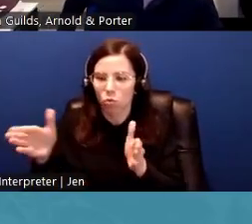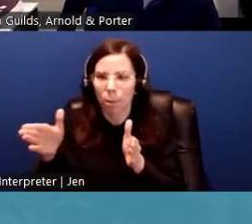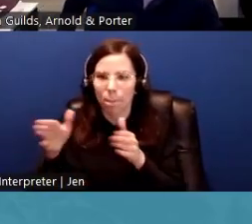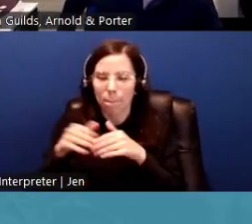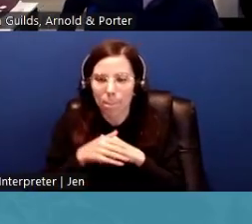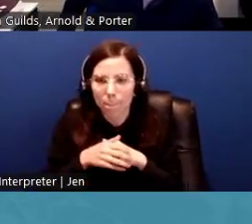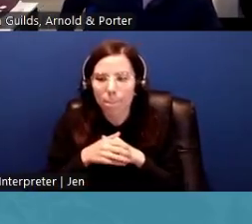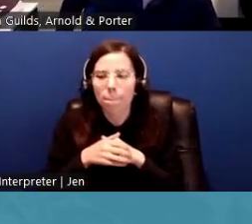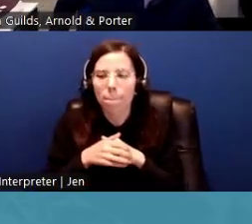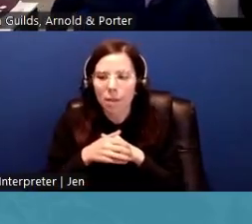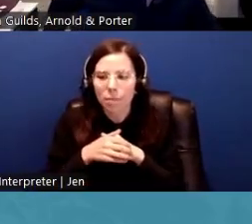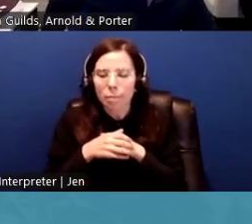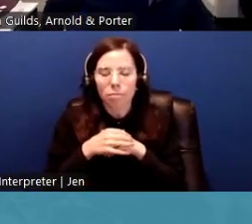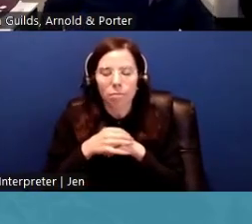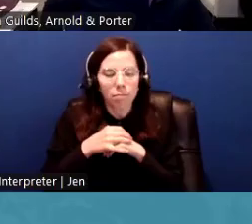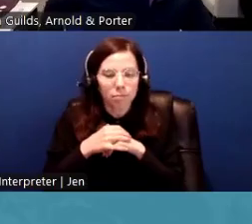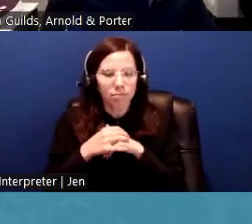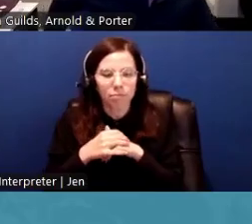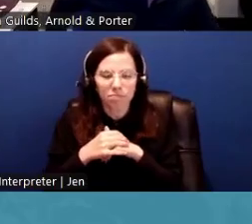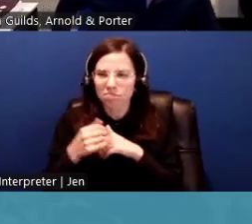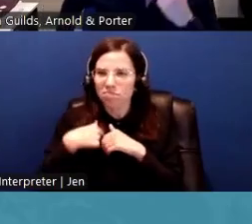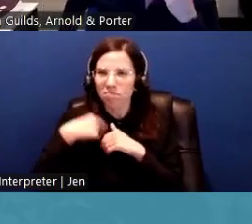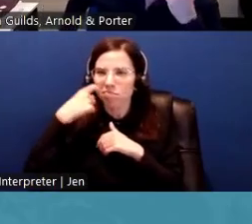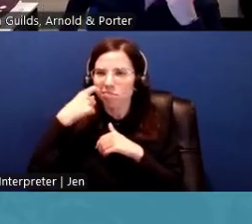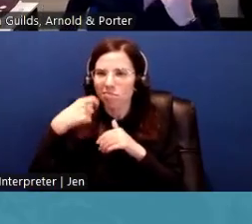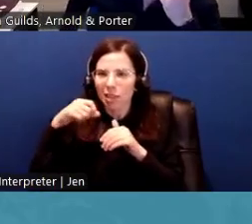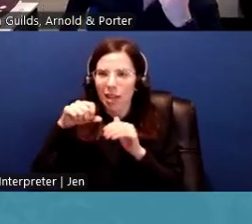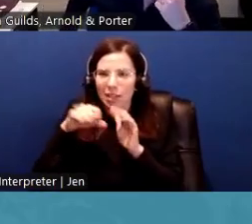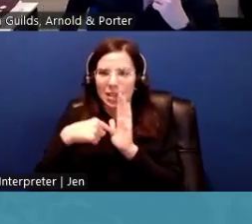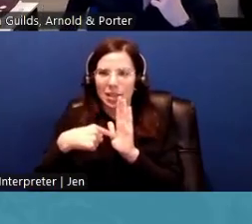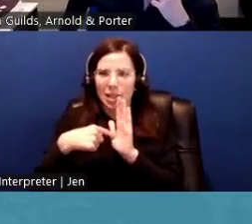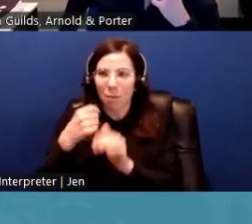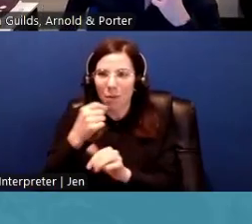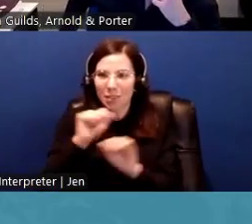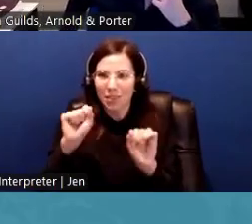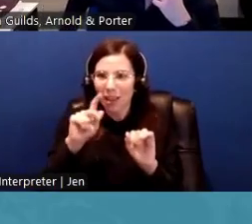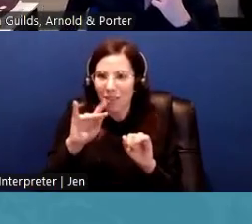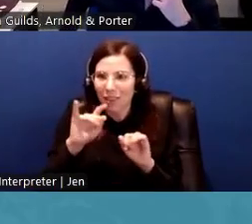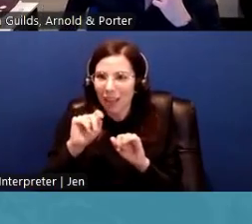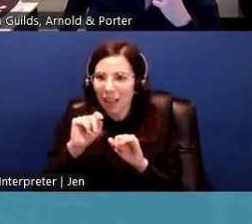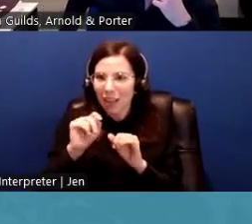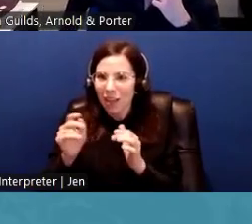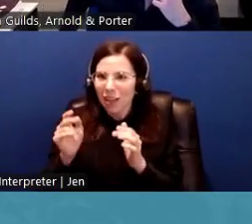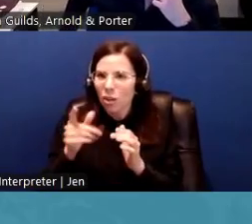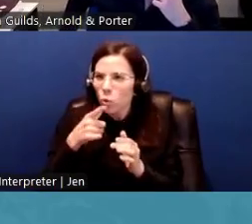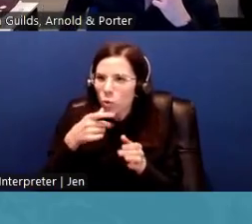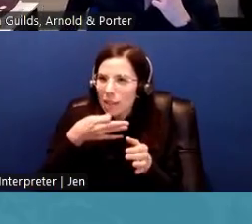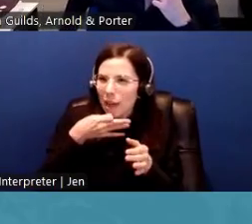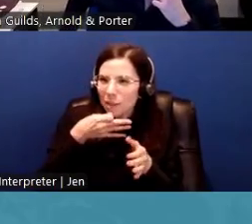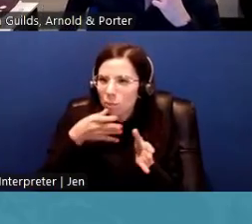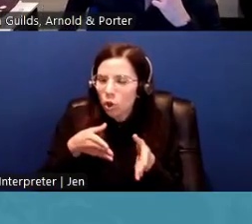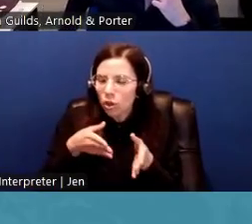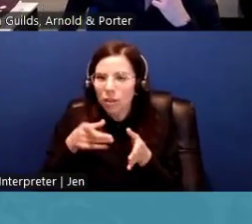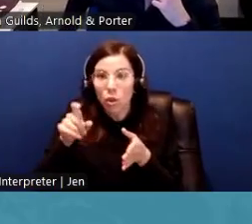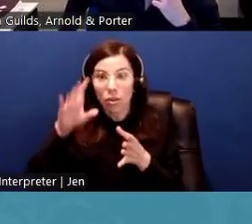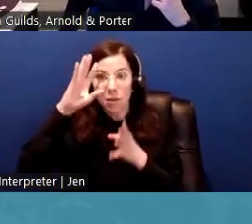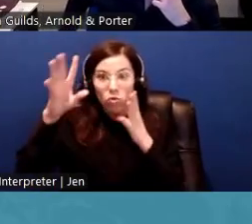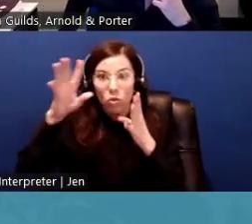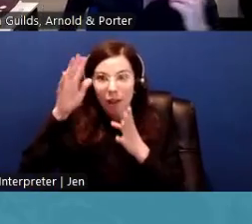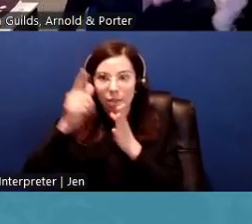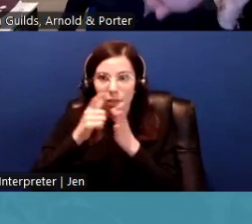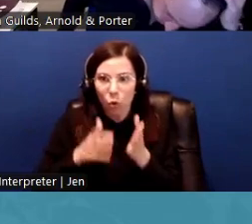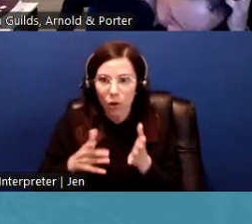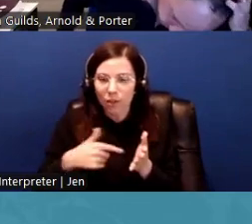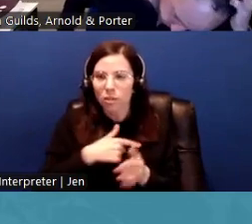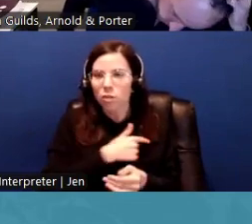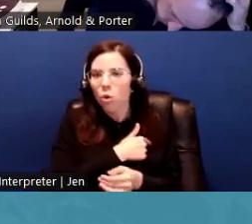and these are things that, I gave the example of the SAFE kit, being able to do that, get the expert. It's creative lawyering. I mean, we're